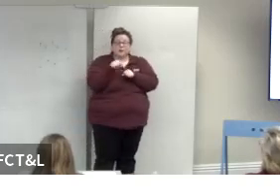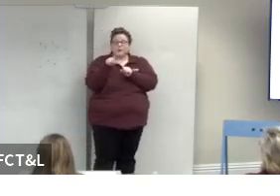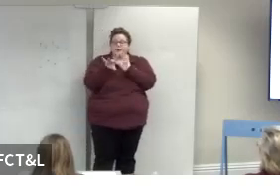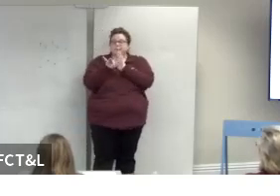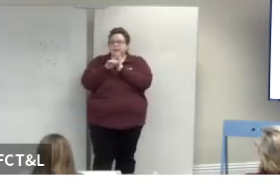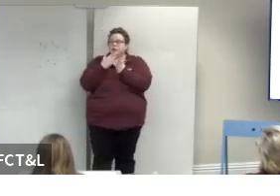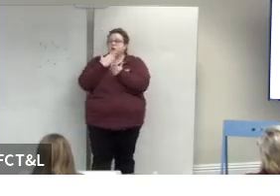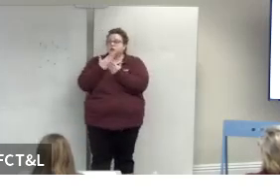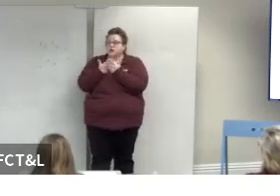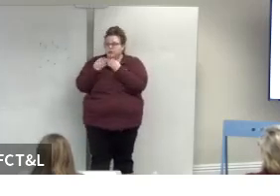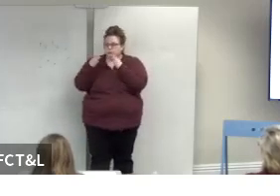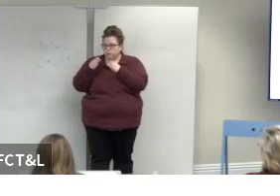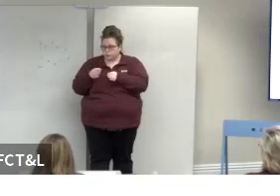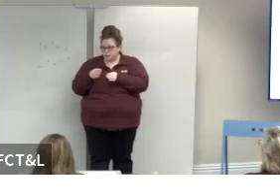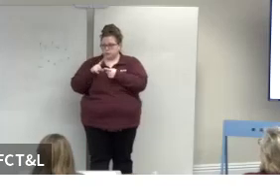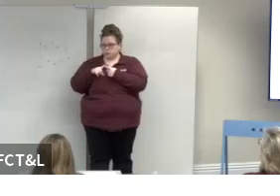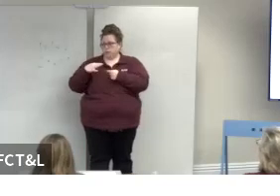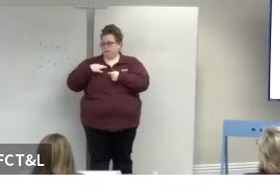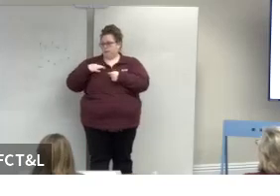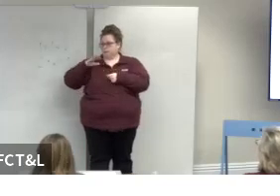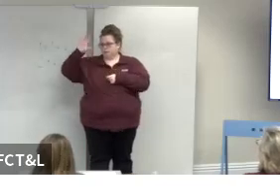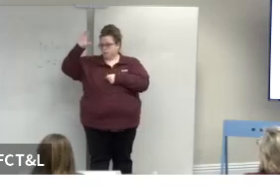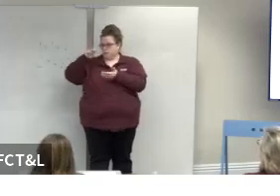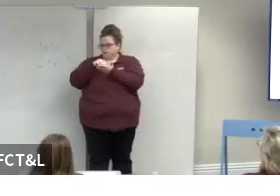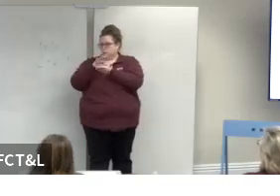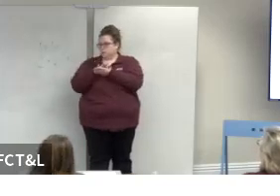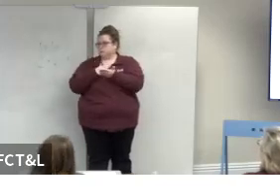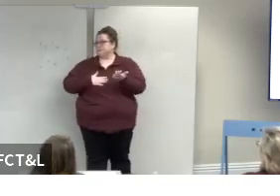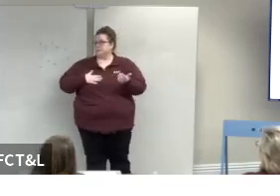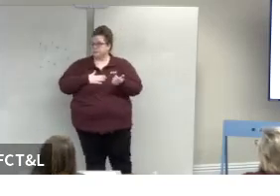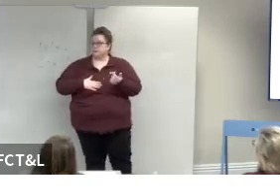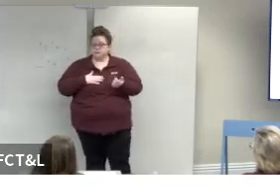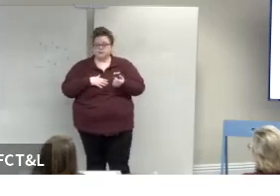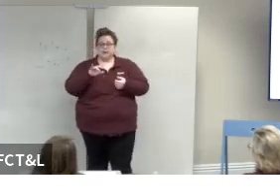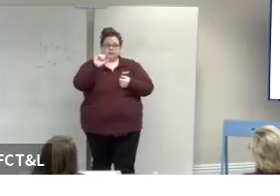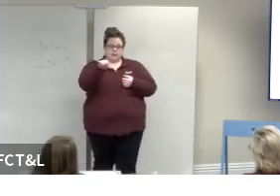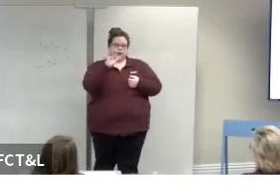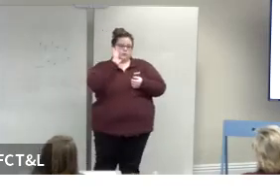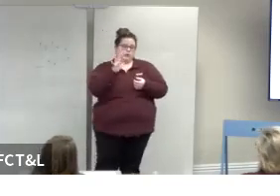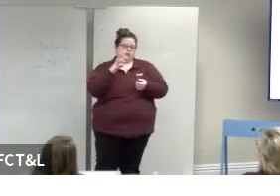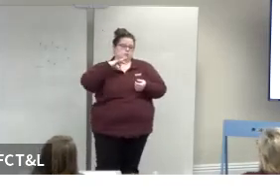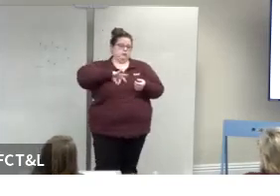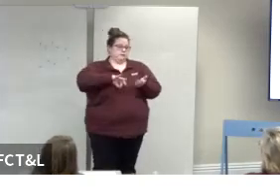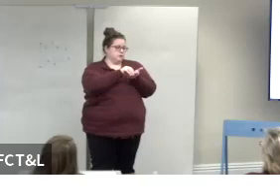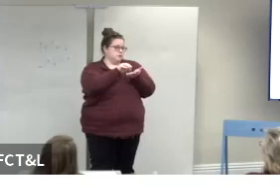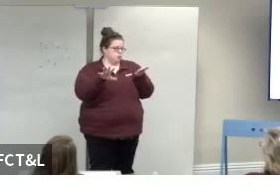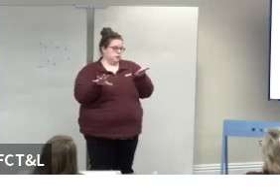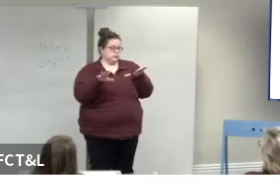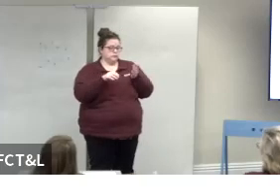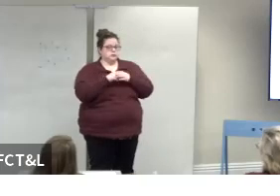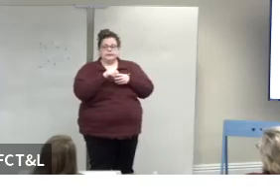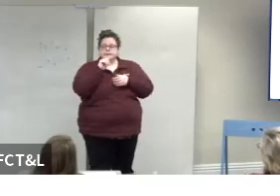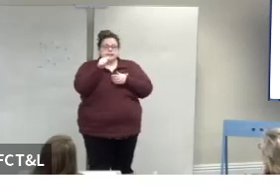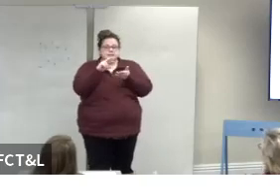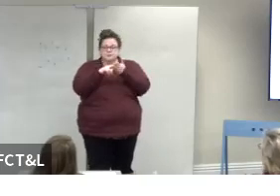challenging to watch an interpreter and take notes at the same time. But make sure that you pick a good note taker because